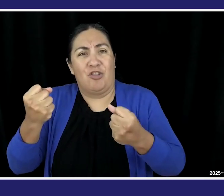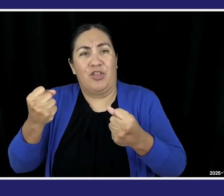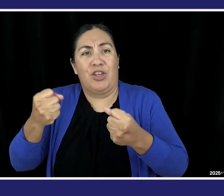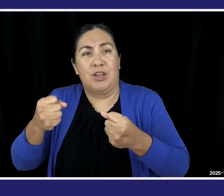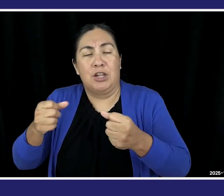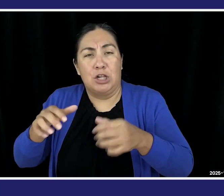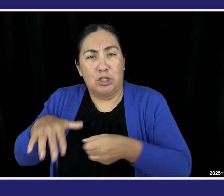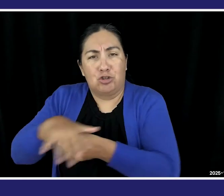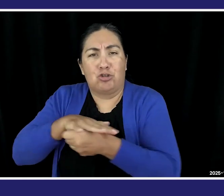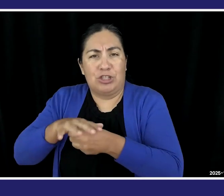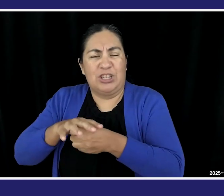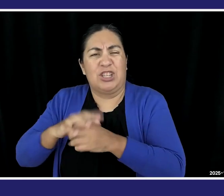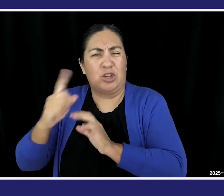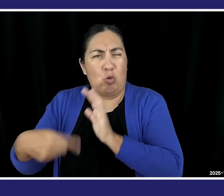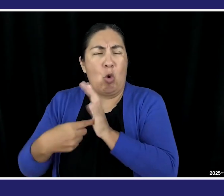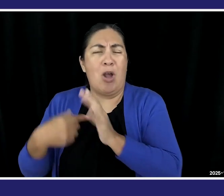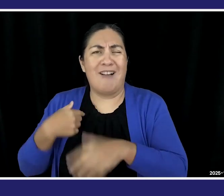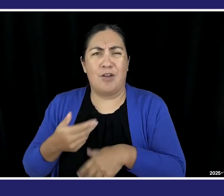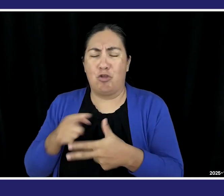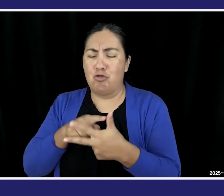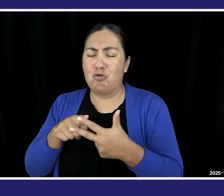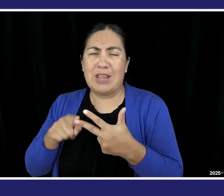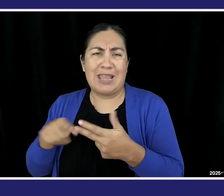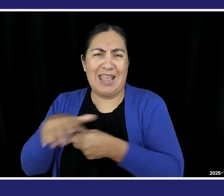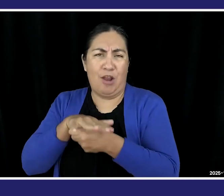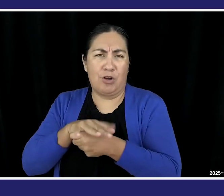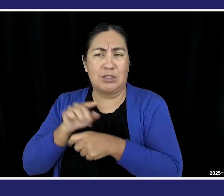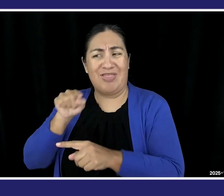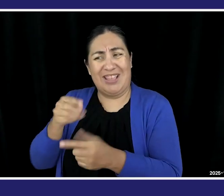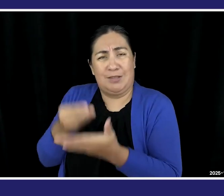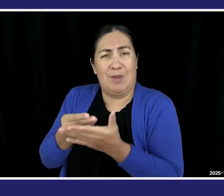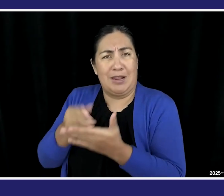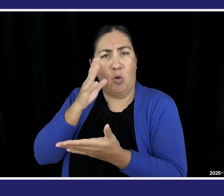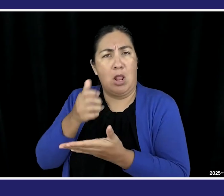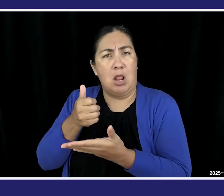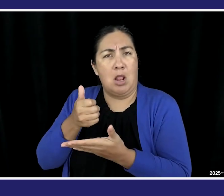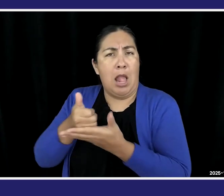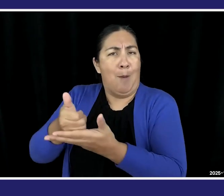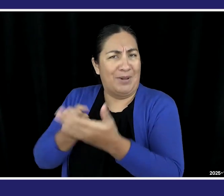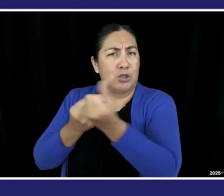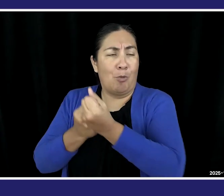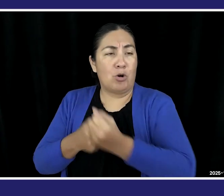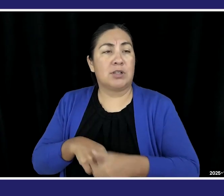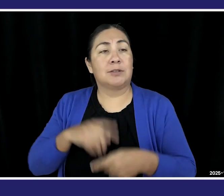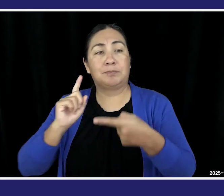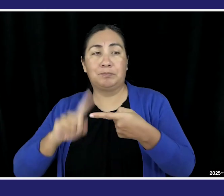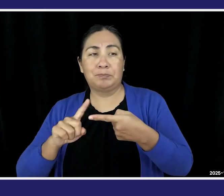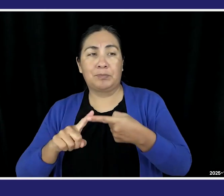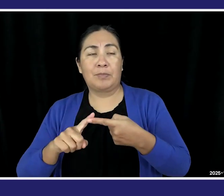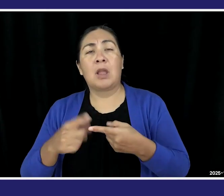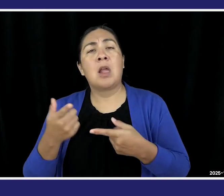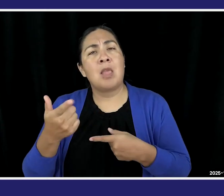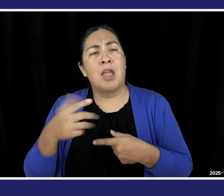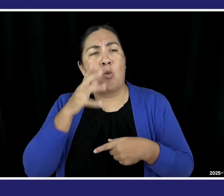are three areas where this funding will help support. So again, having them act as conveners at